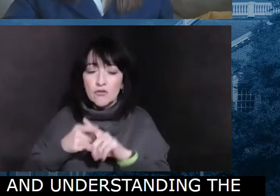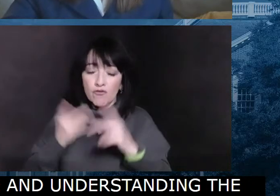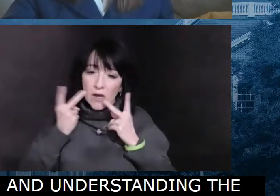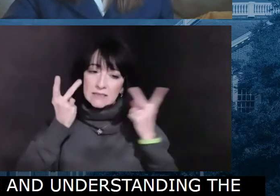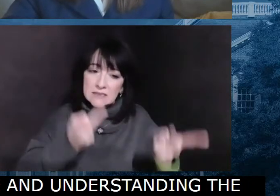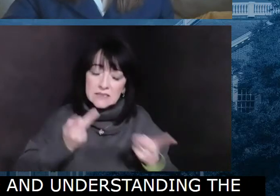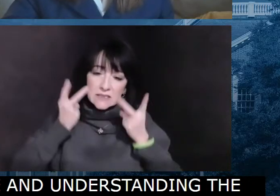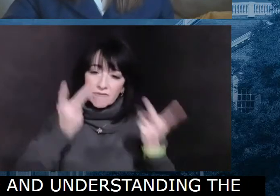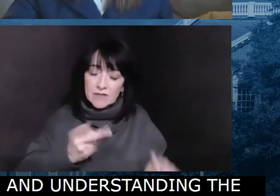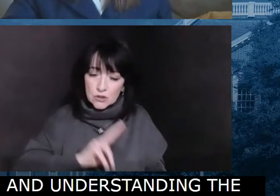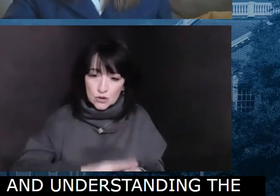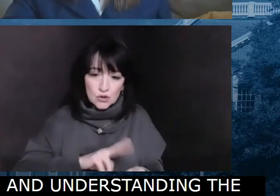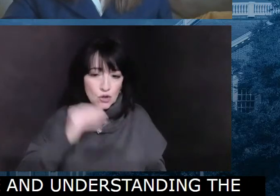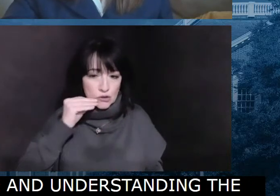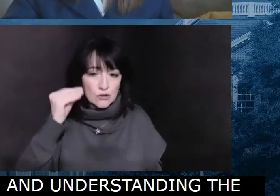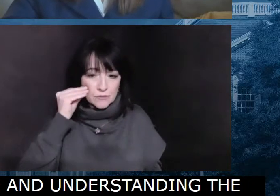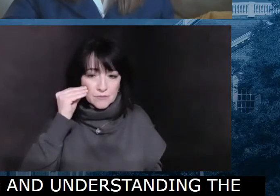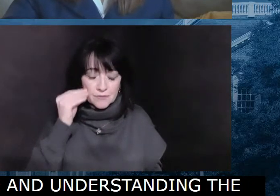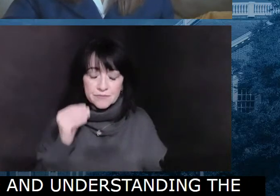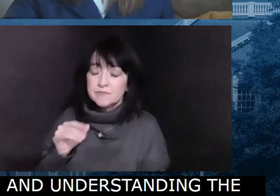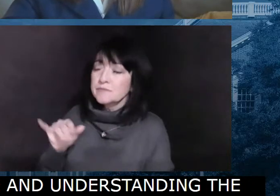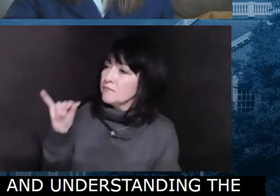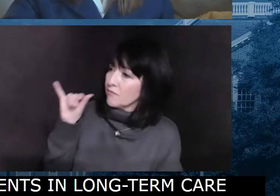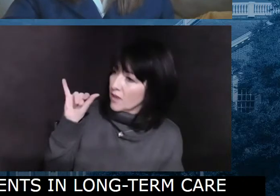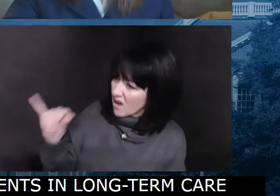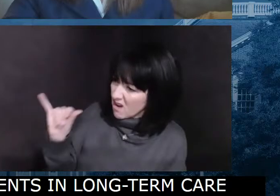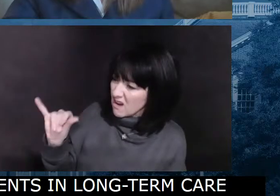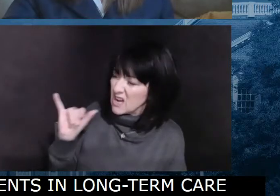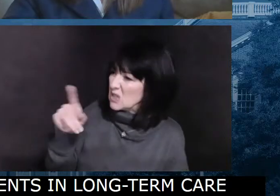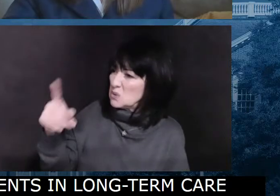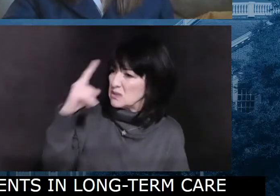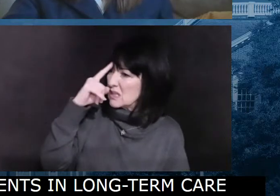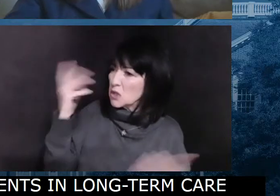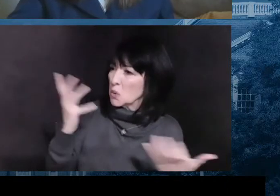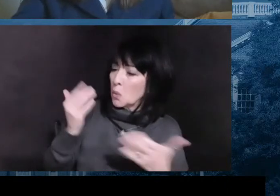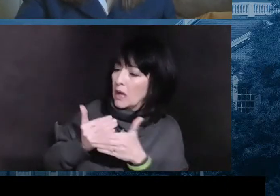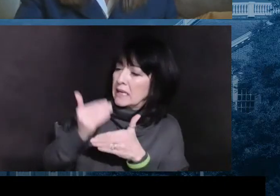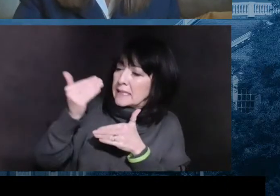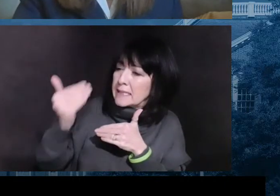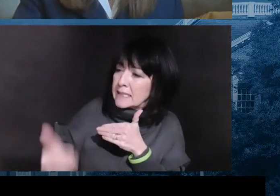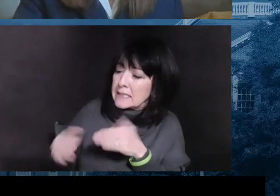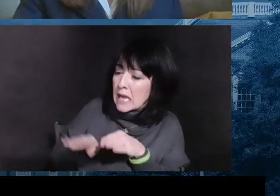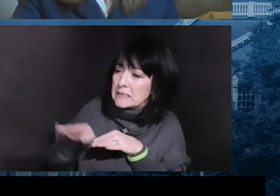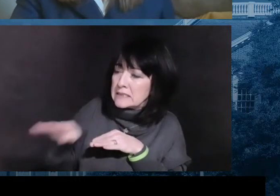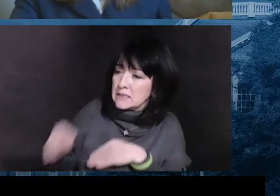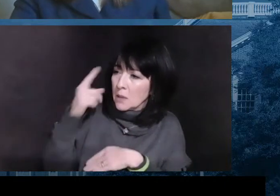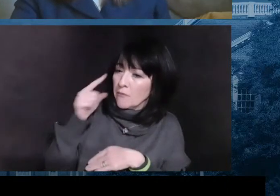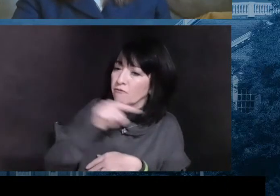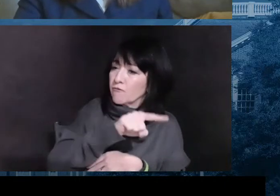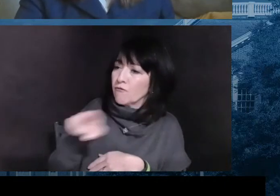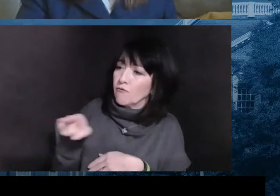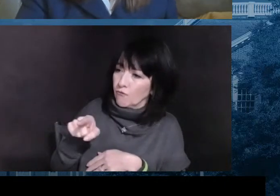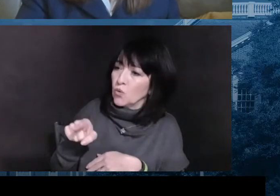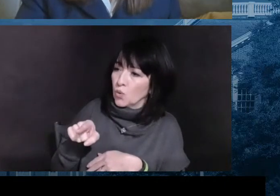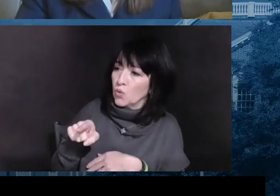Mm-hmm. And what do you think is kind of the next step for long-term care centers in terms of it's probably been about